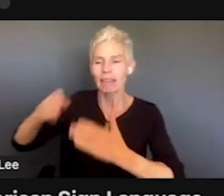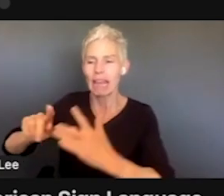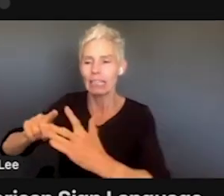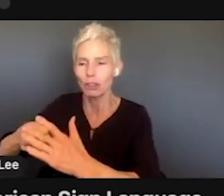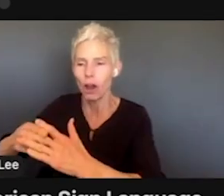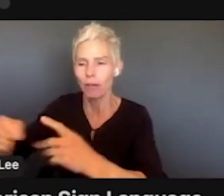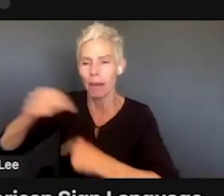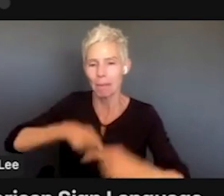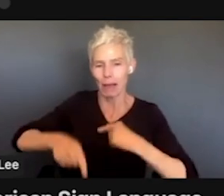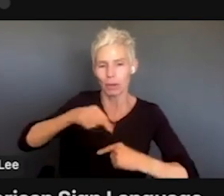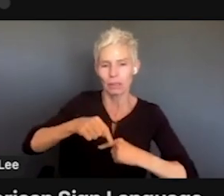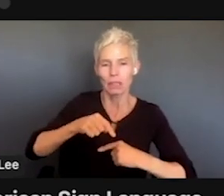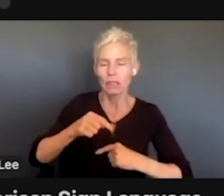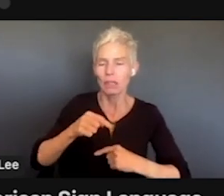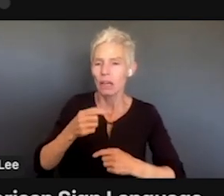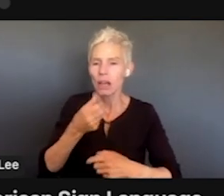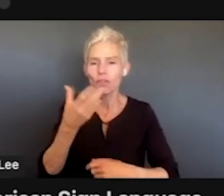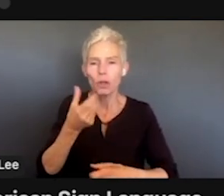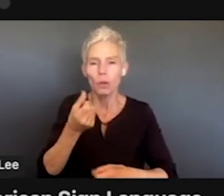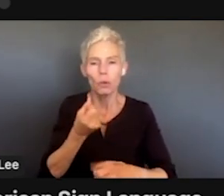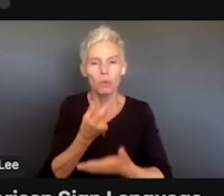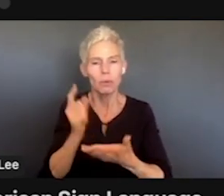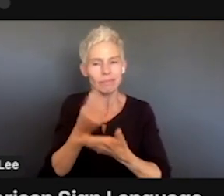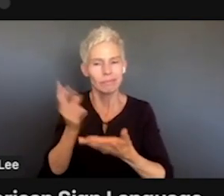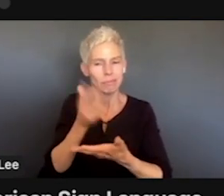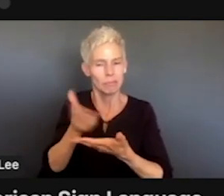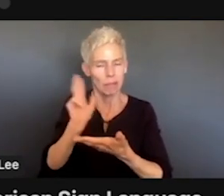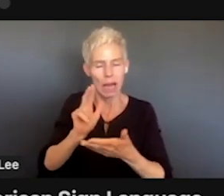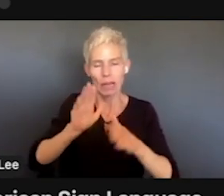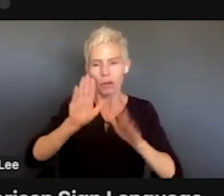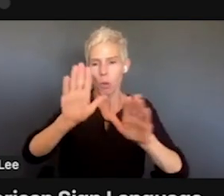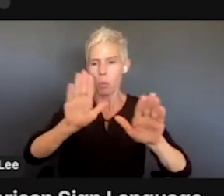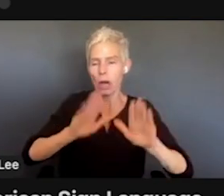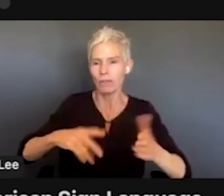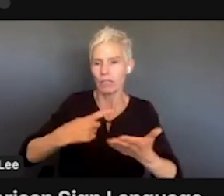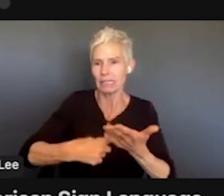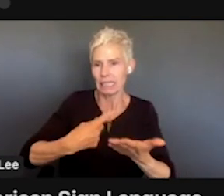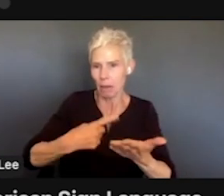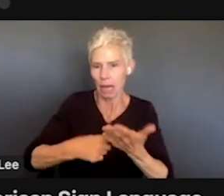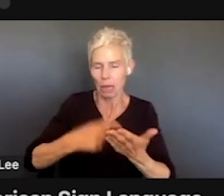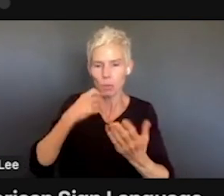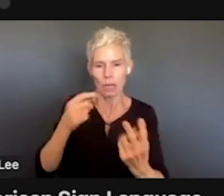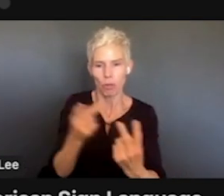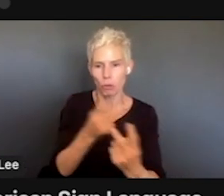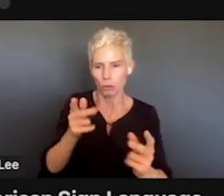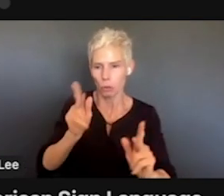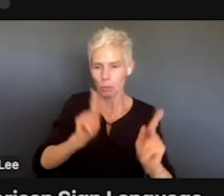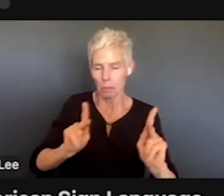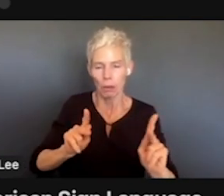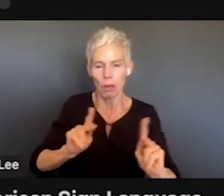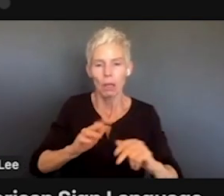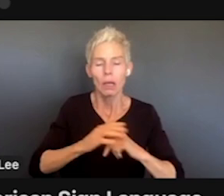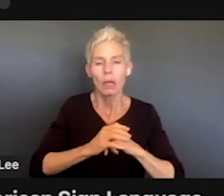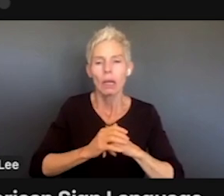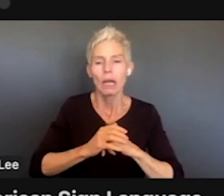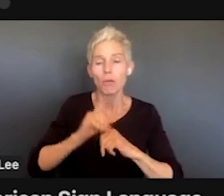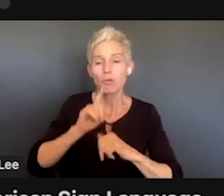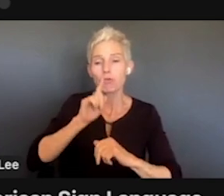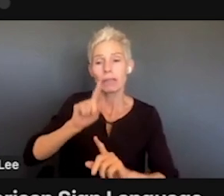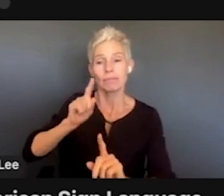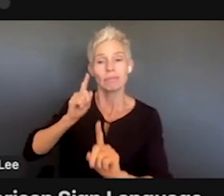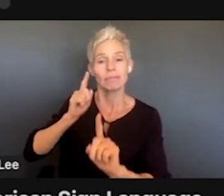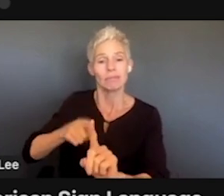couple of weeks ago now, we had this amazing debate with Hannah Wesolowski and Tom Betlock. And at the end of the day, the end result is